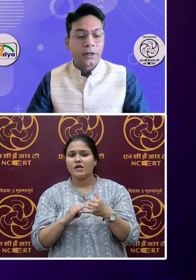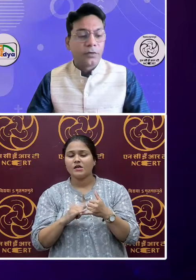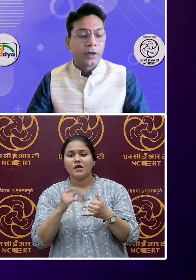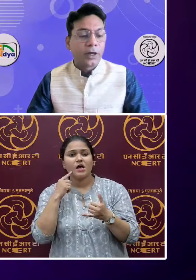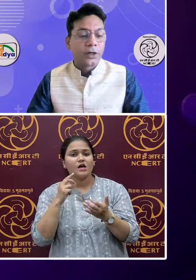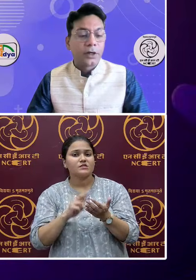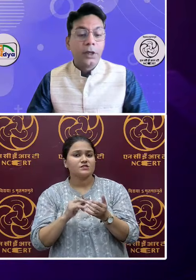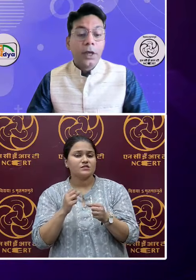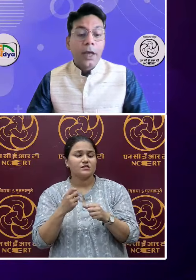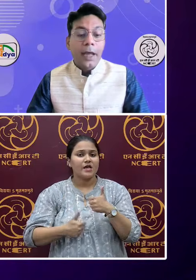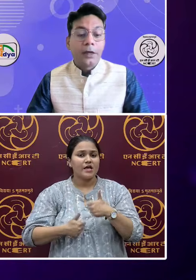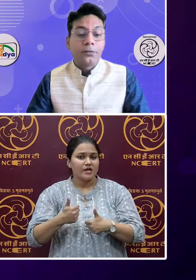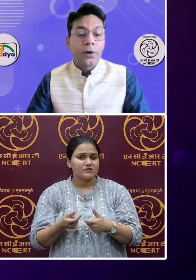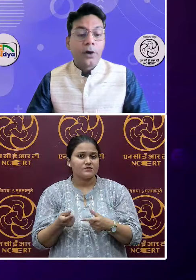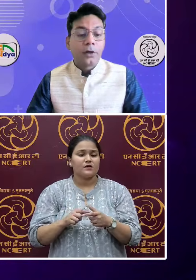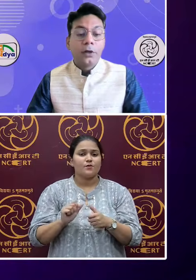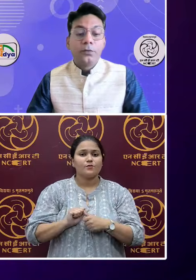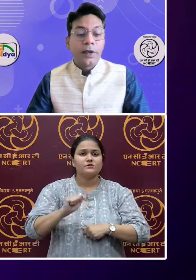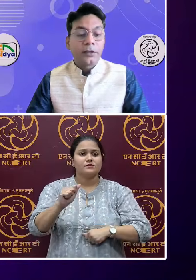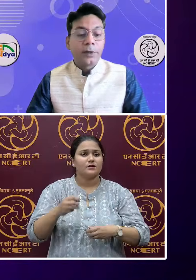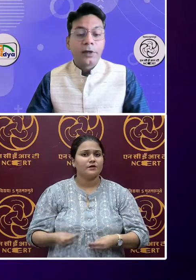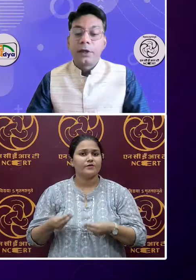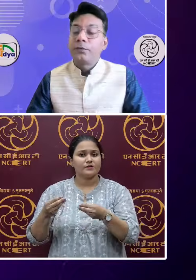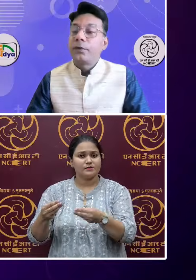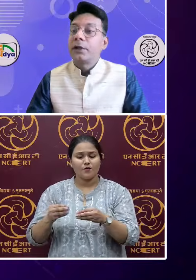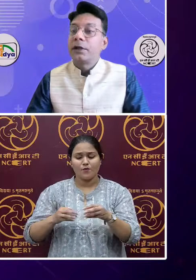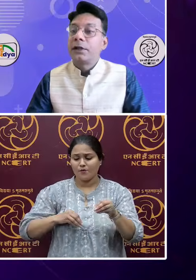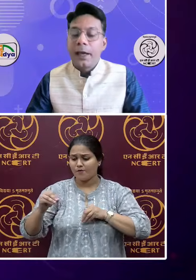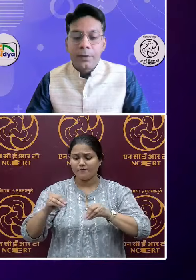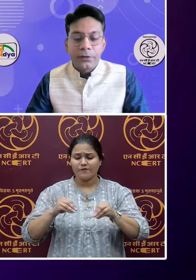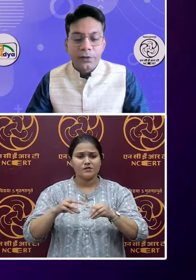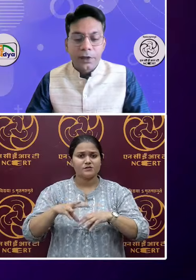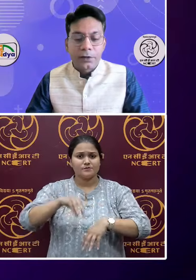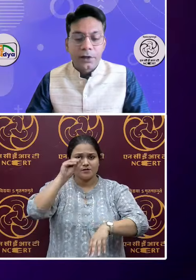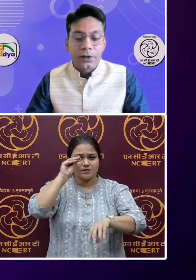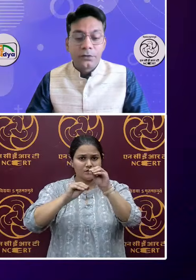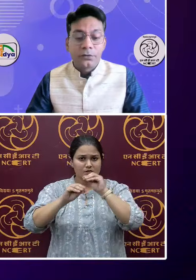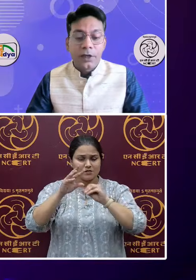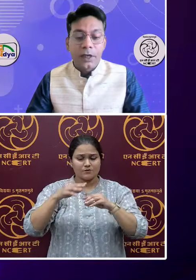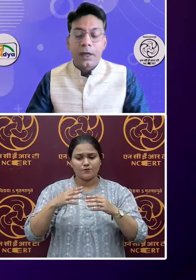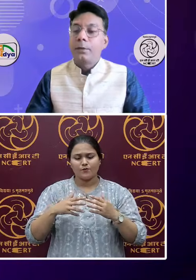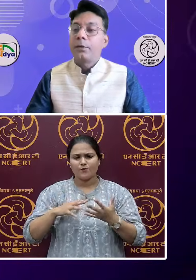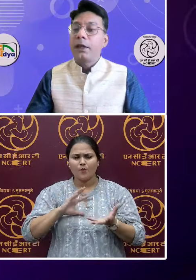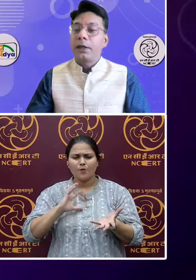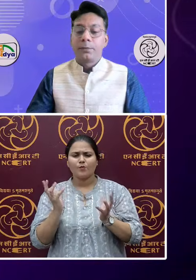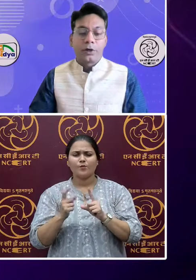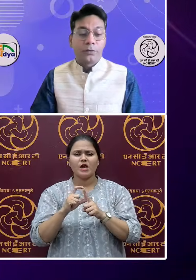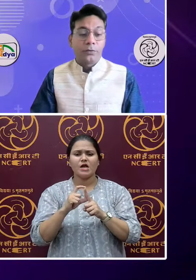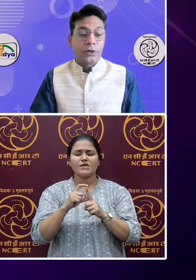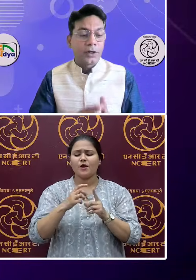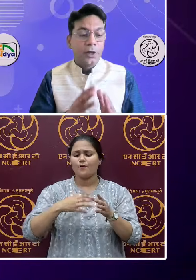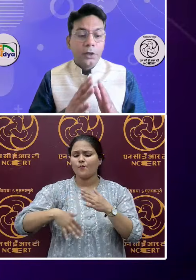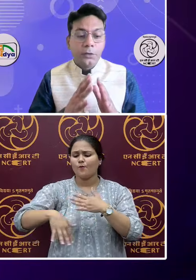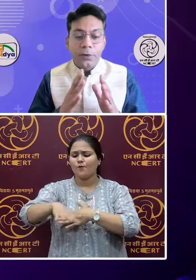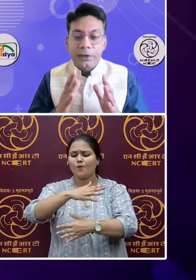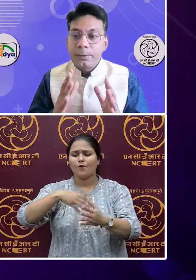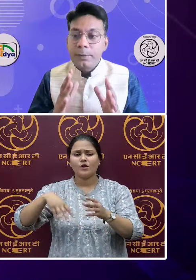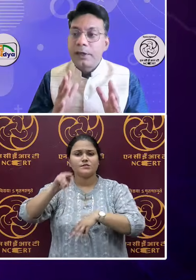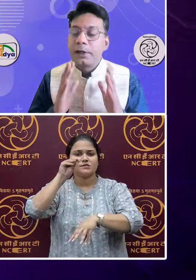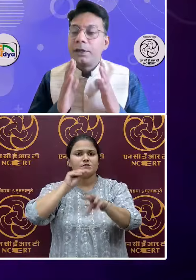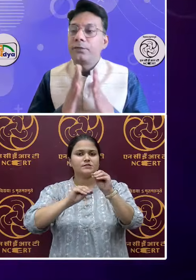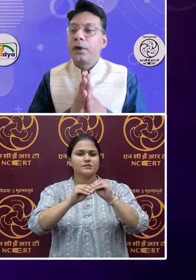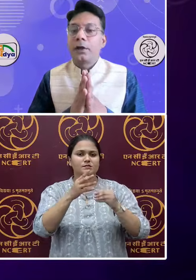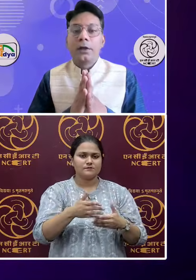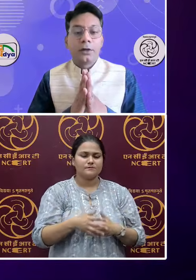and certification, and for flexible learning for the diverse learner. This is very important feature,